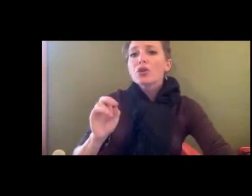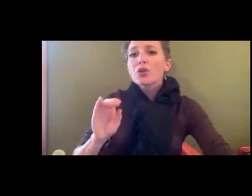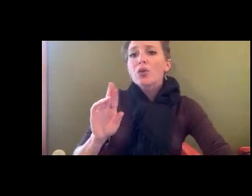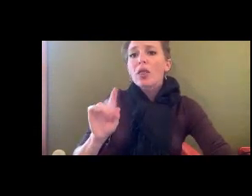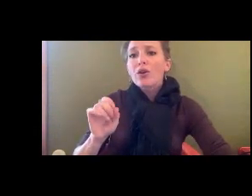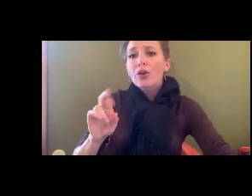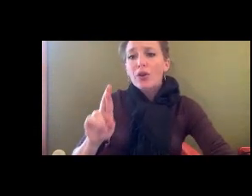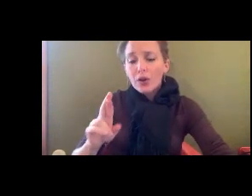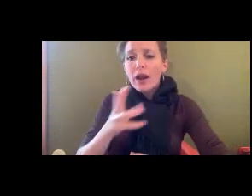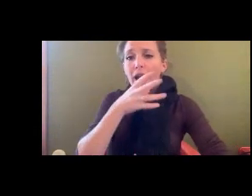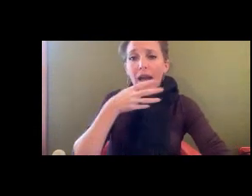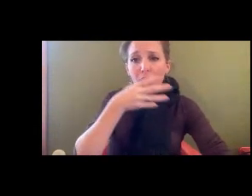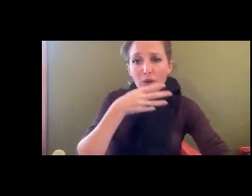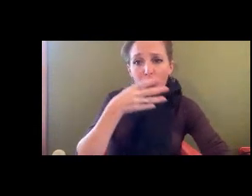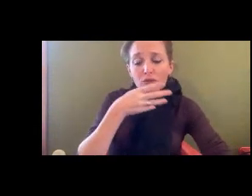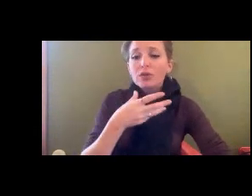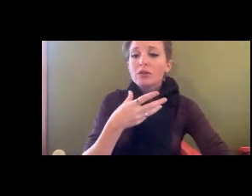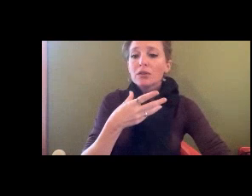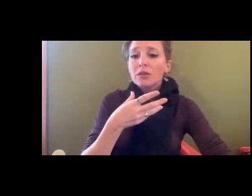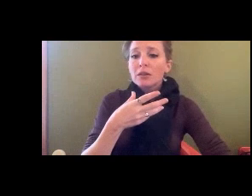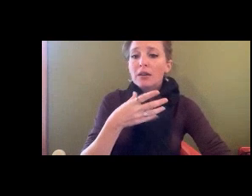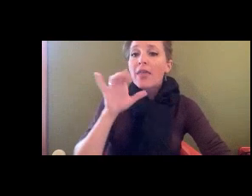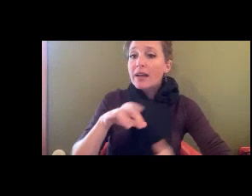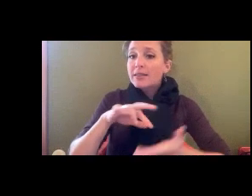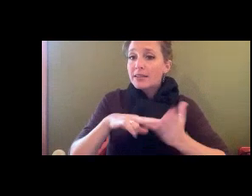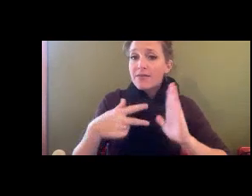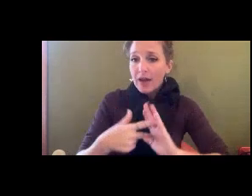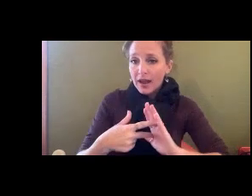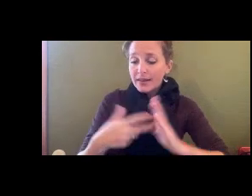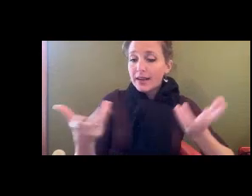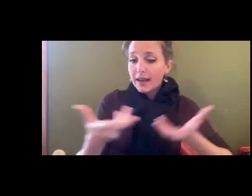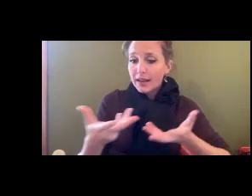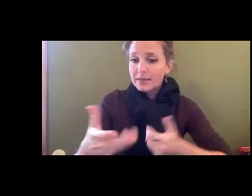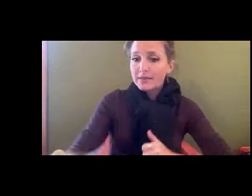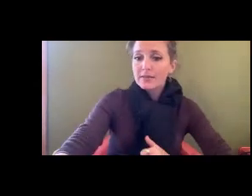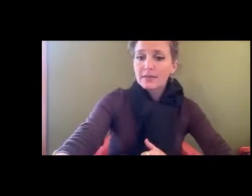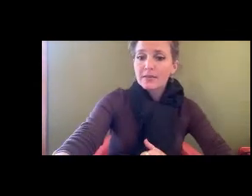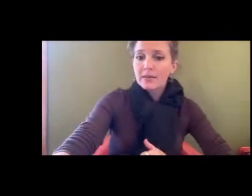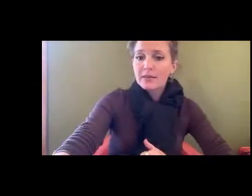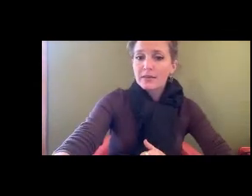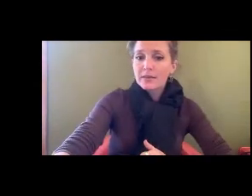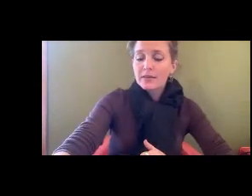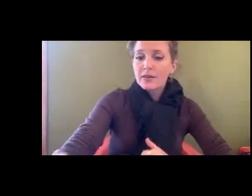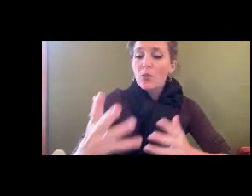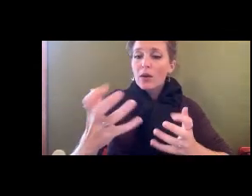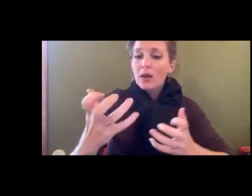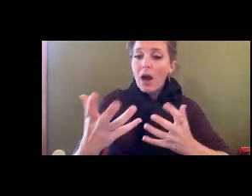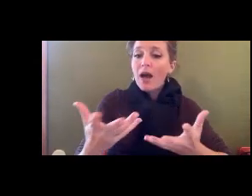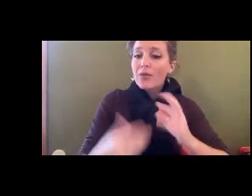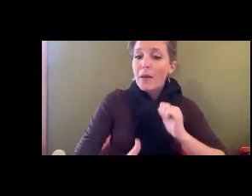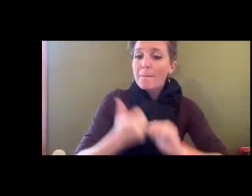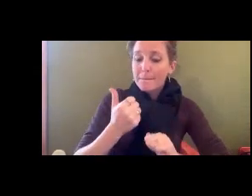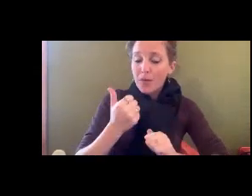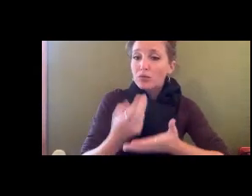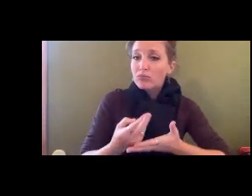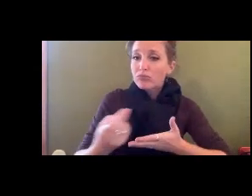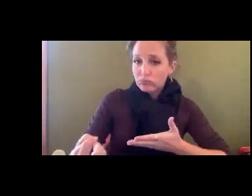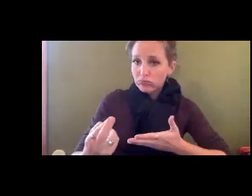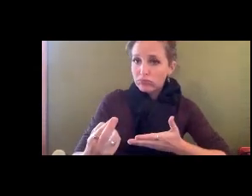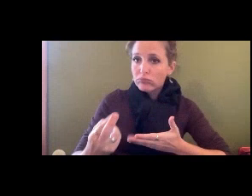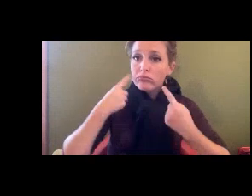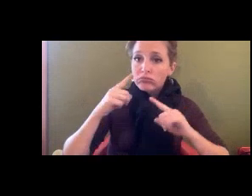concept of circular agriculture as defined as aiming to maximize resource efficiency, utility,